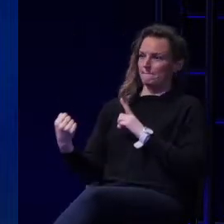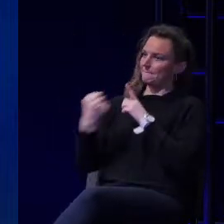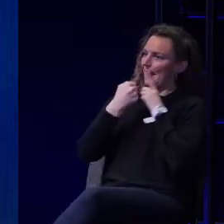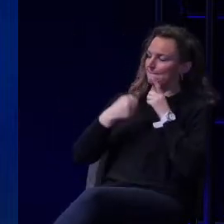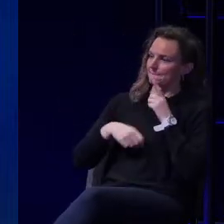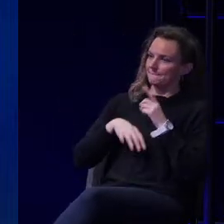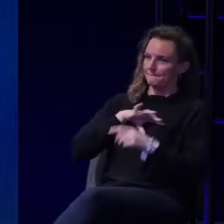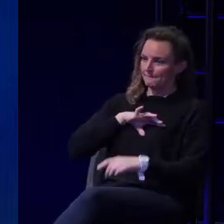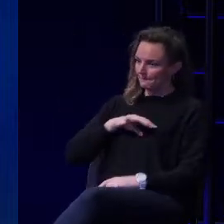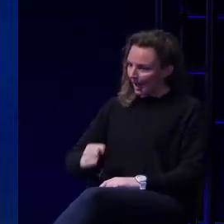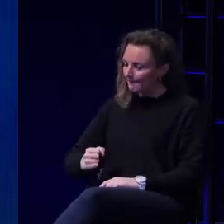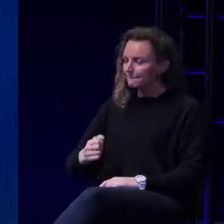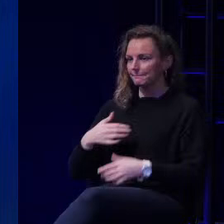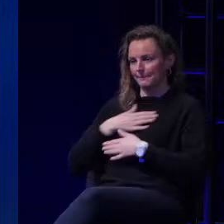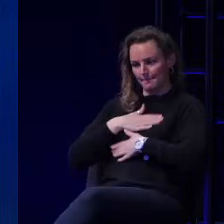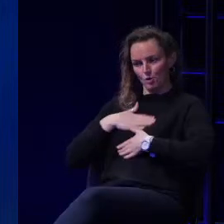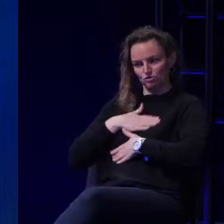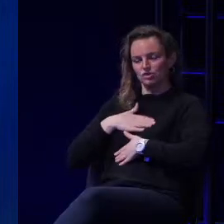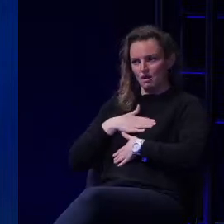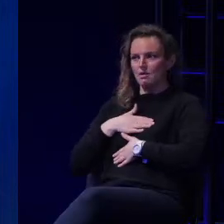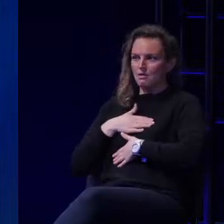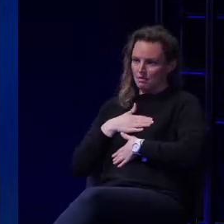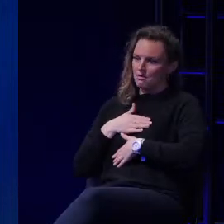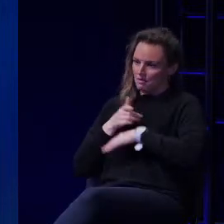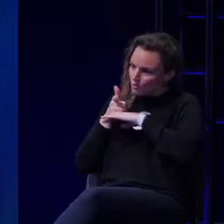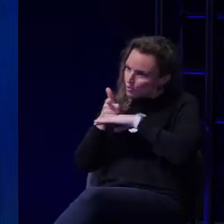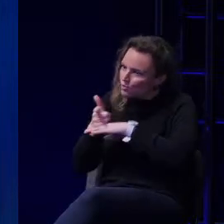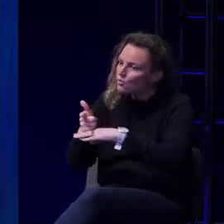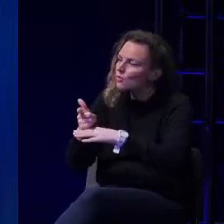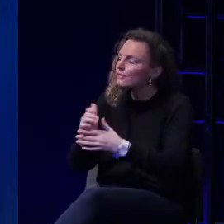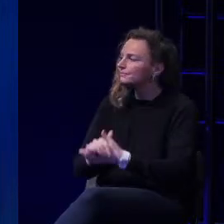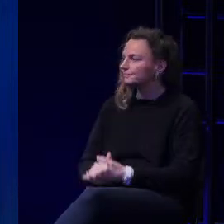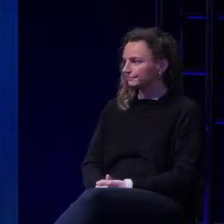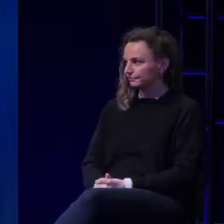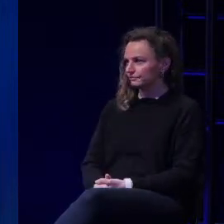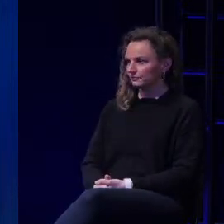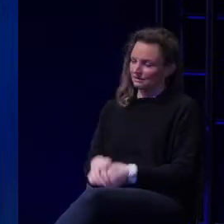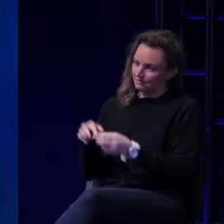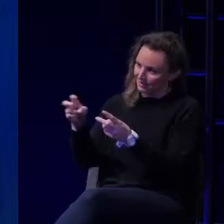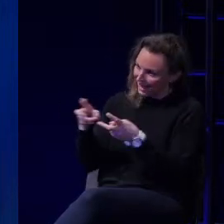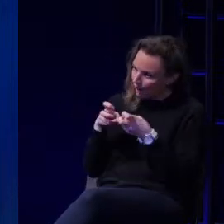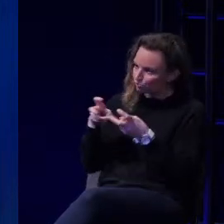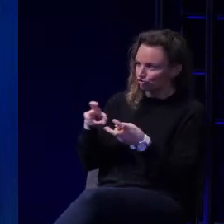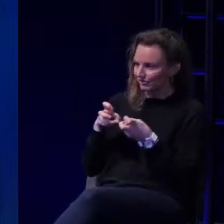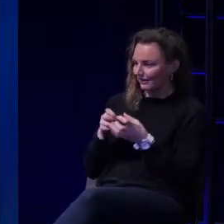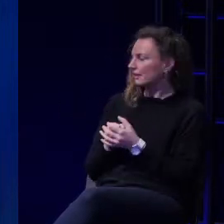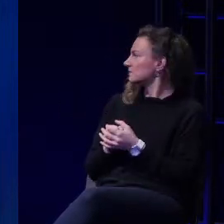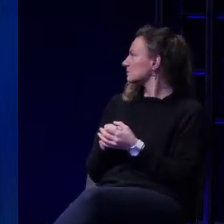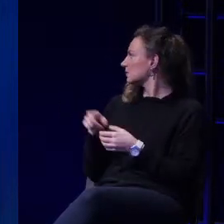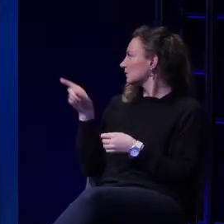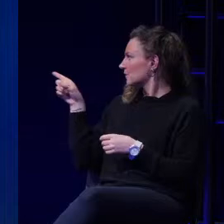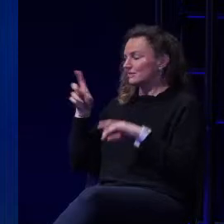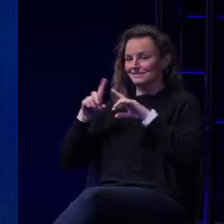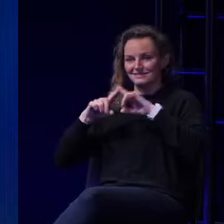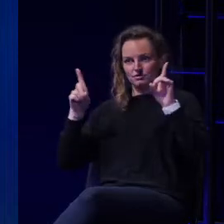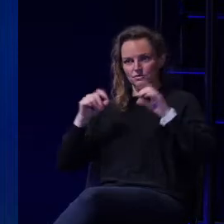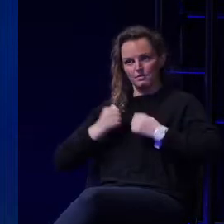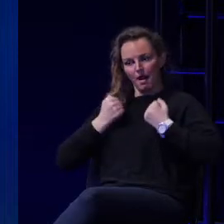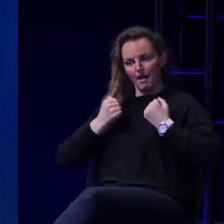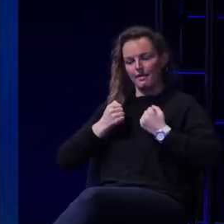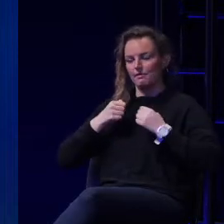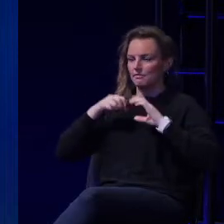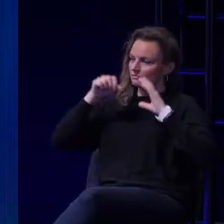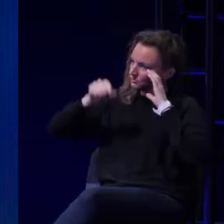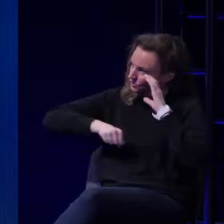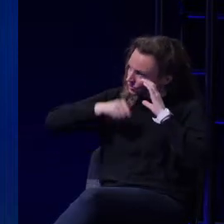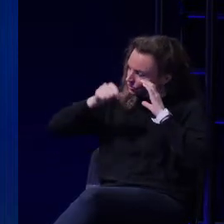Great performance. Carried the emotion. Yeah, no. I mean, and that's it, capturing it. But it was like my documentary piece where, you know,